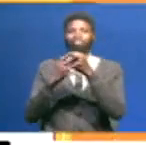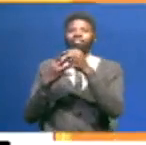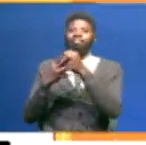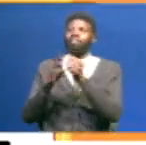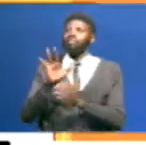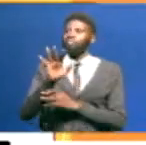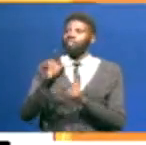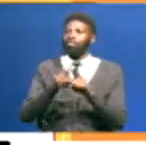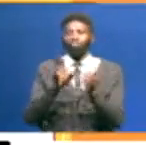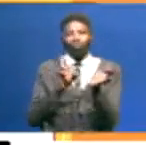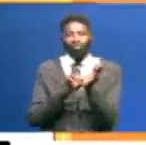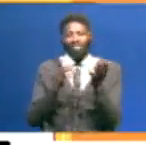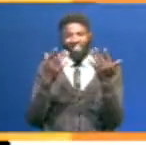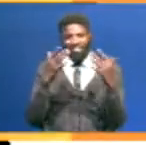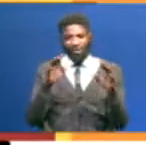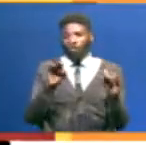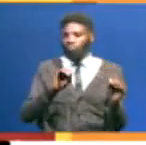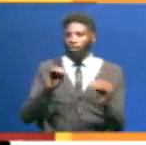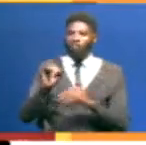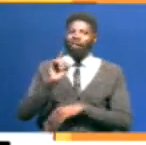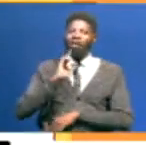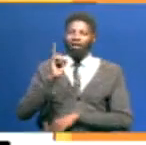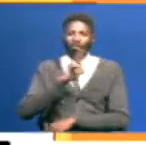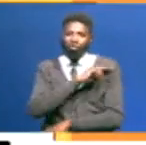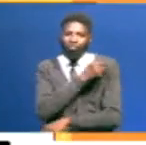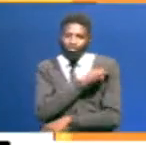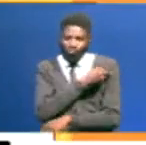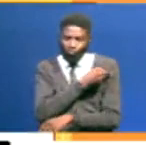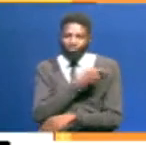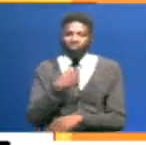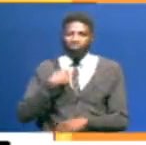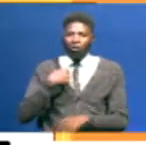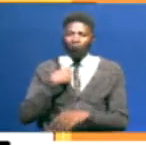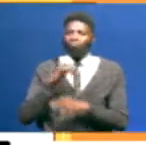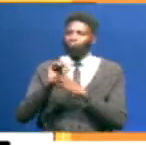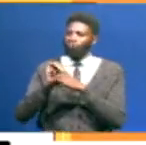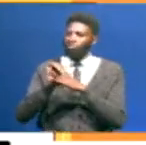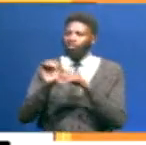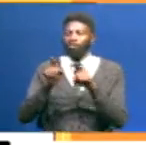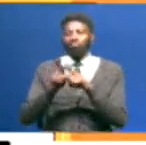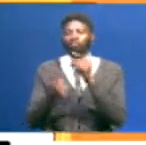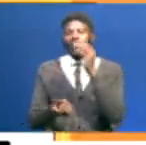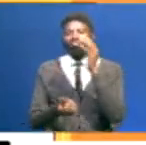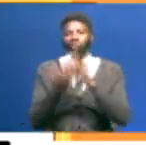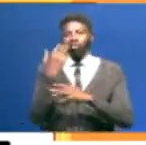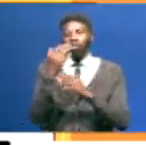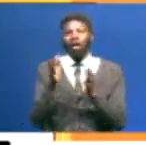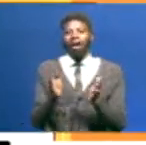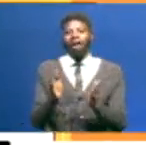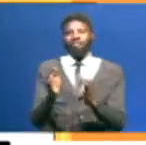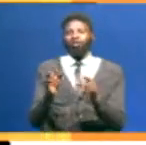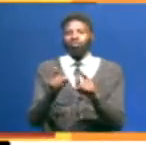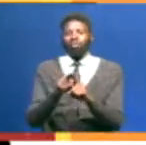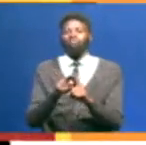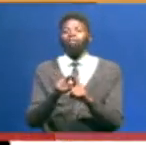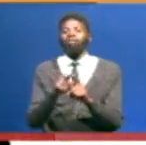my internship at the Kenyatta National Hospital before establishing Avenue Healthcare as a startup company in that year. And your